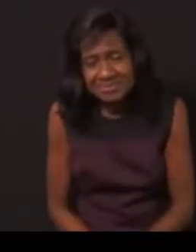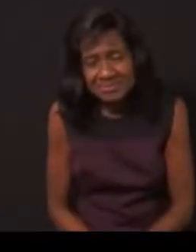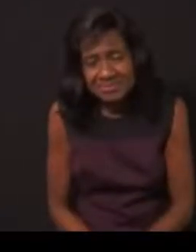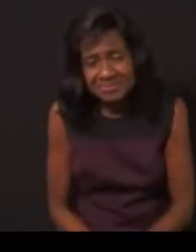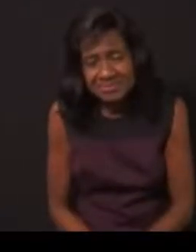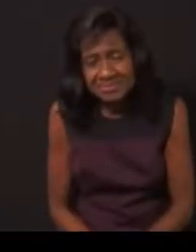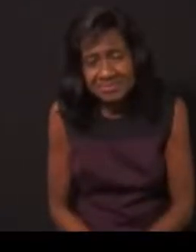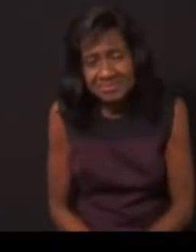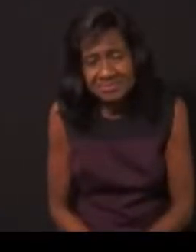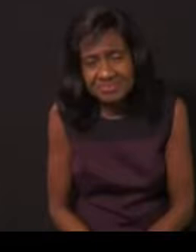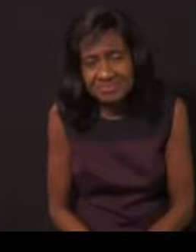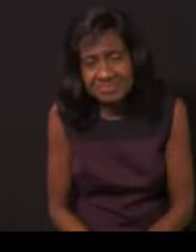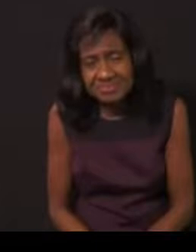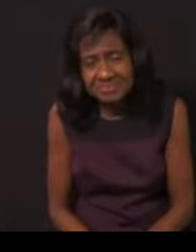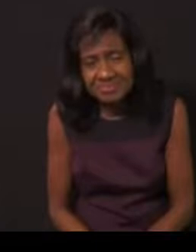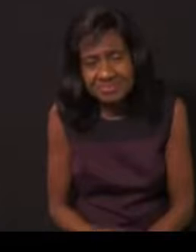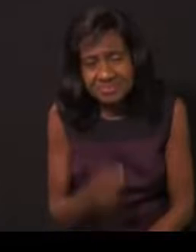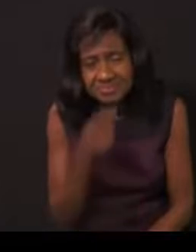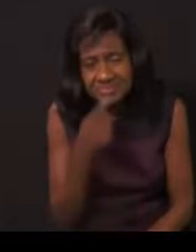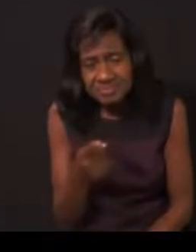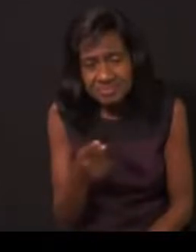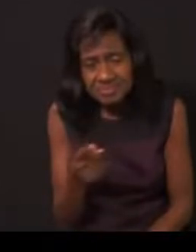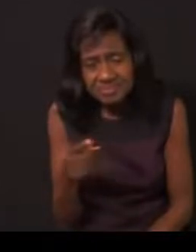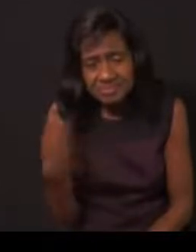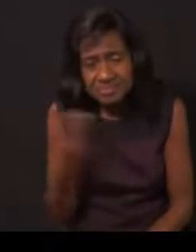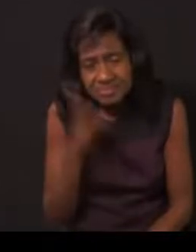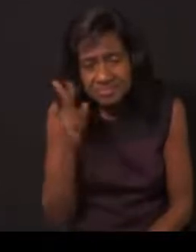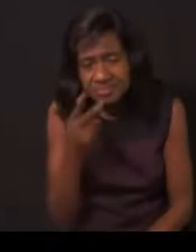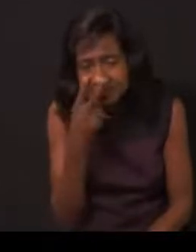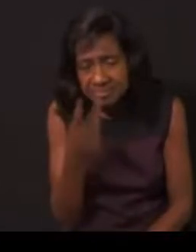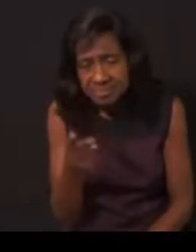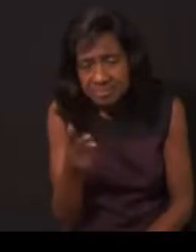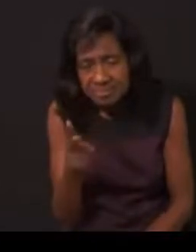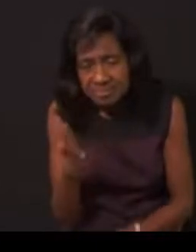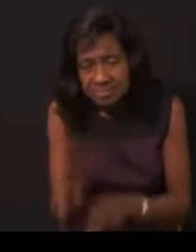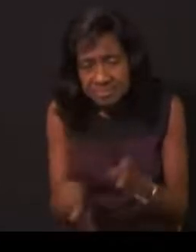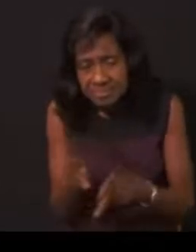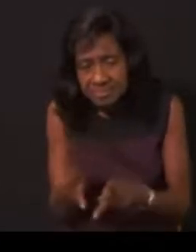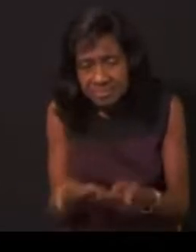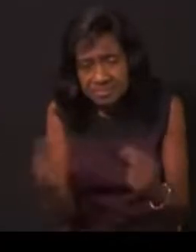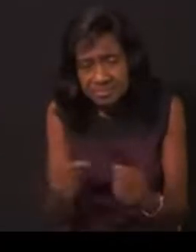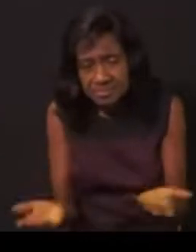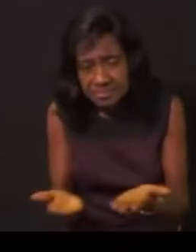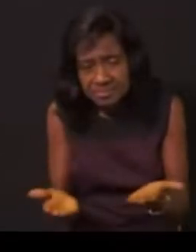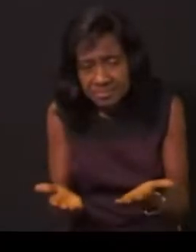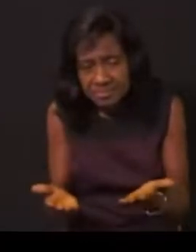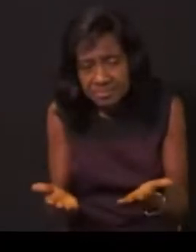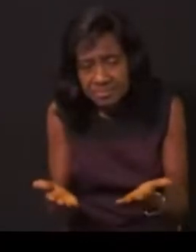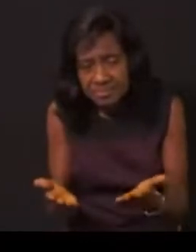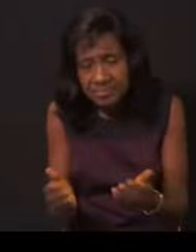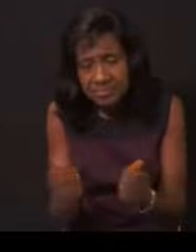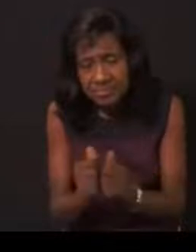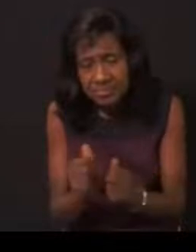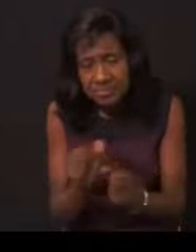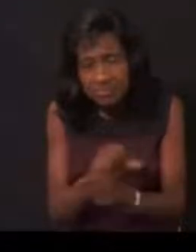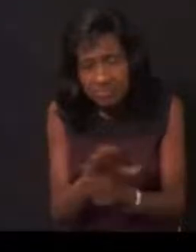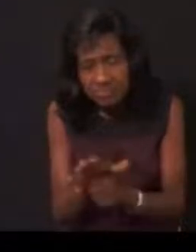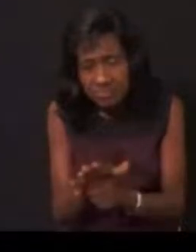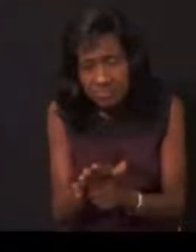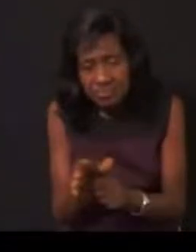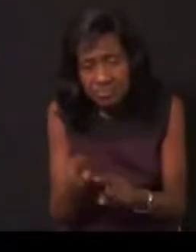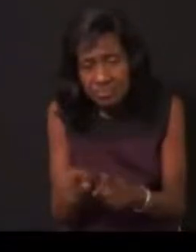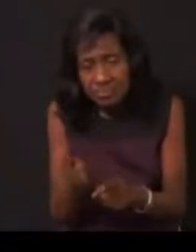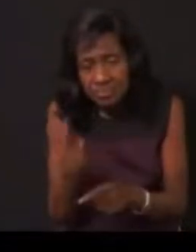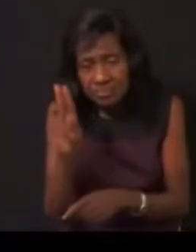think we are going to see people coming in and having COVID, but certainly the UK